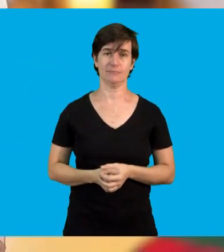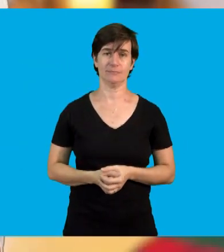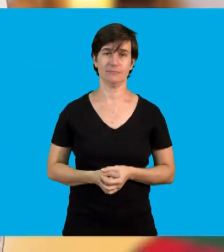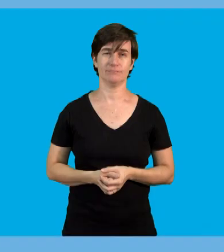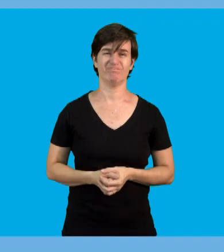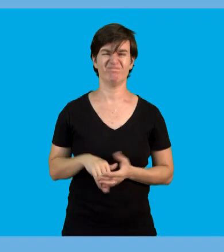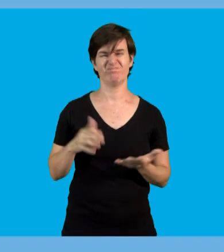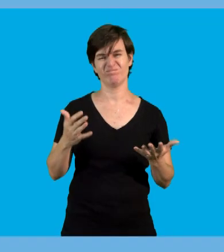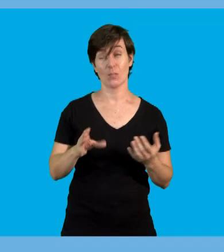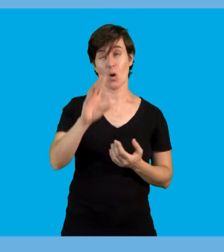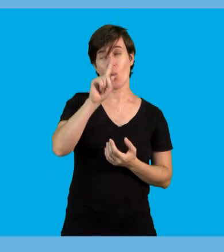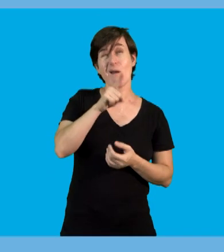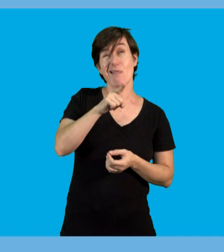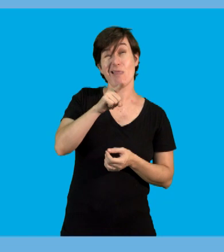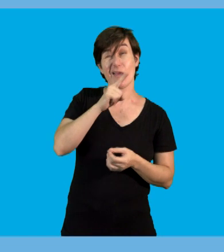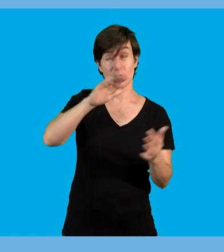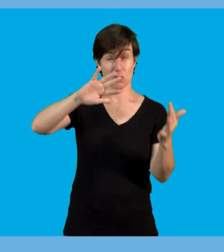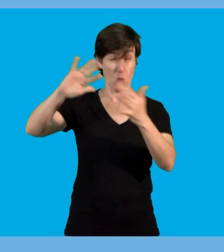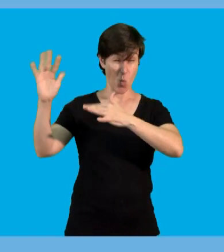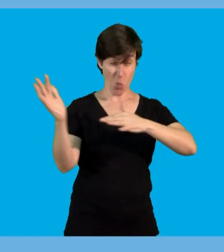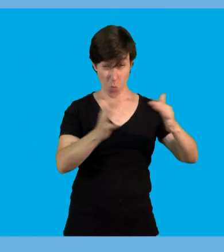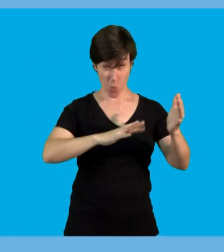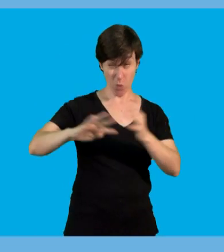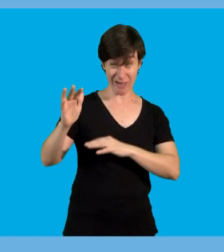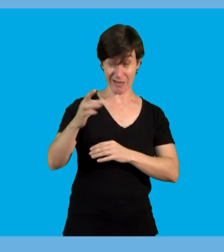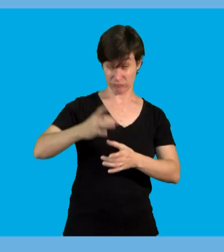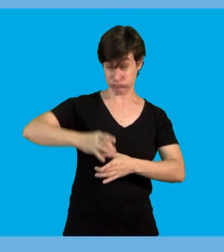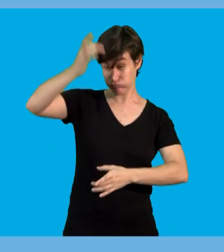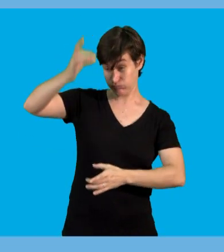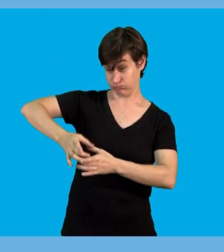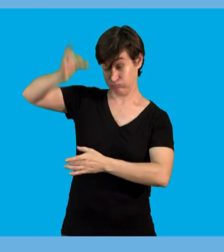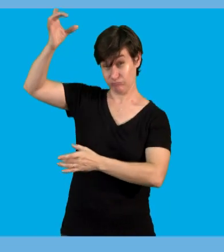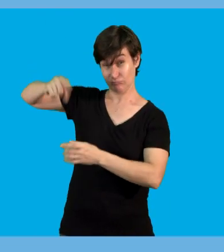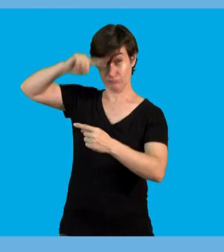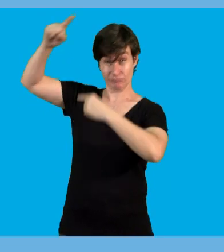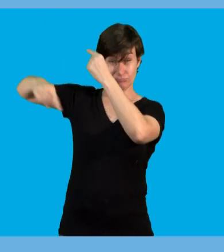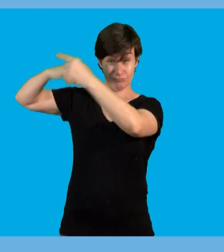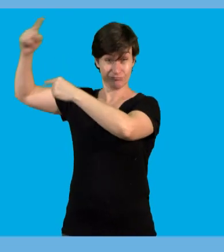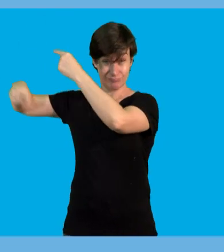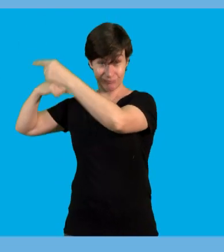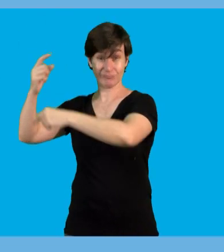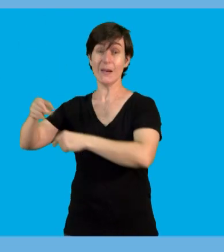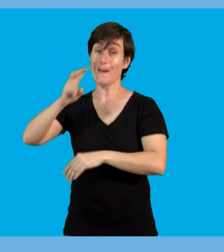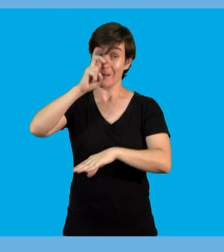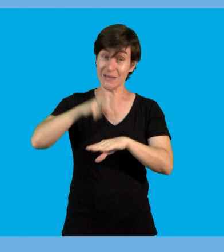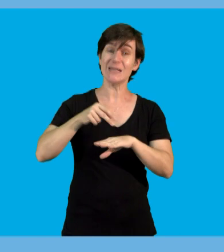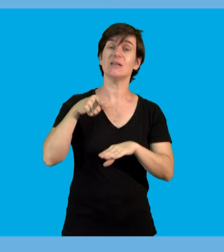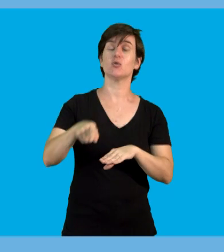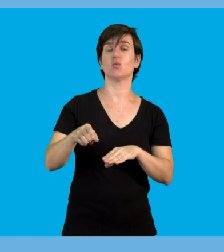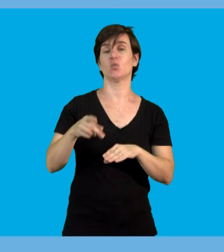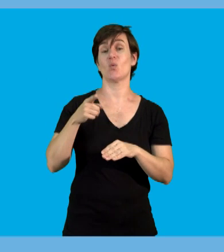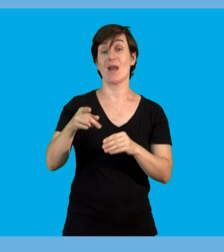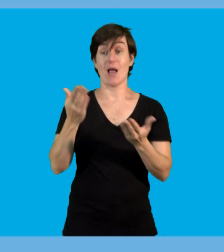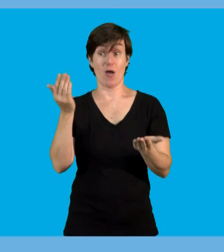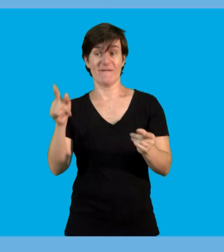wind. So about 1,000 wind turbines are needed to generate the same amount of energy as modern power plant